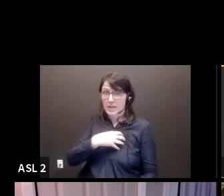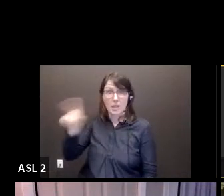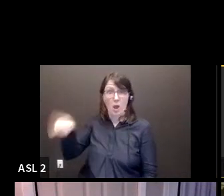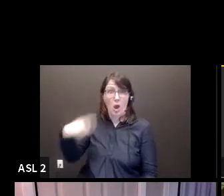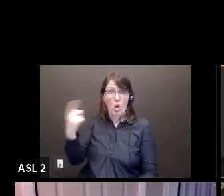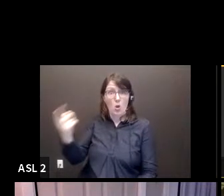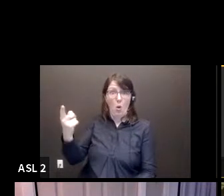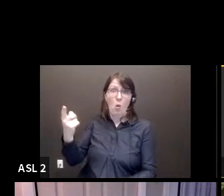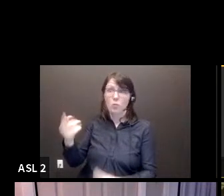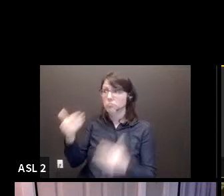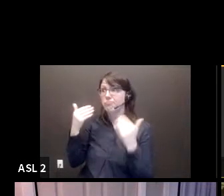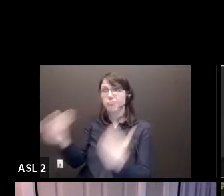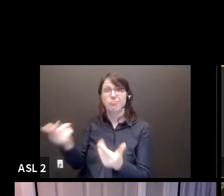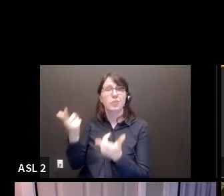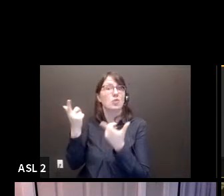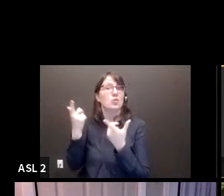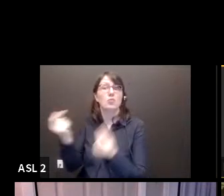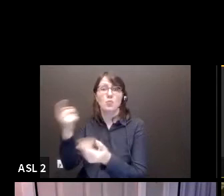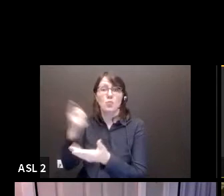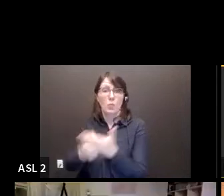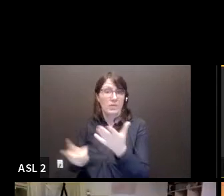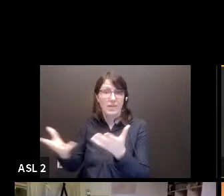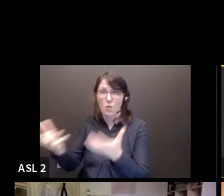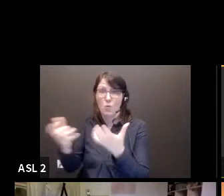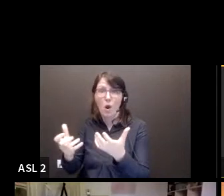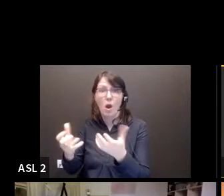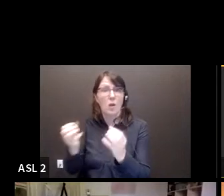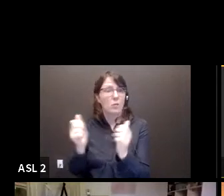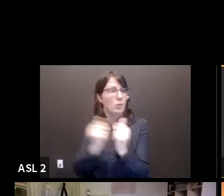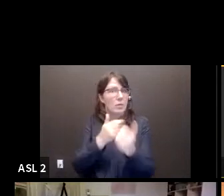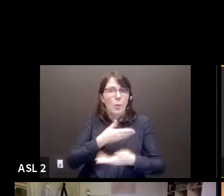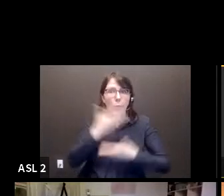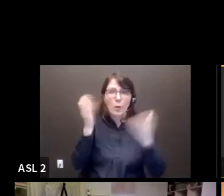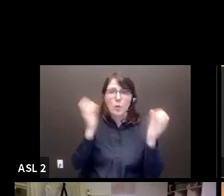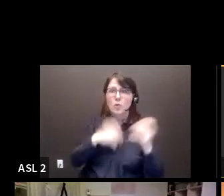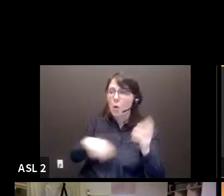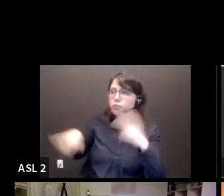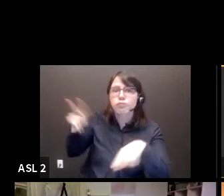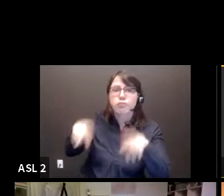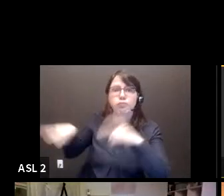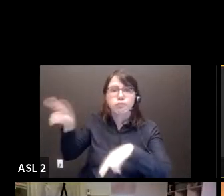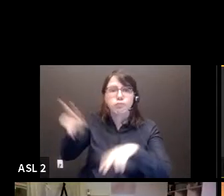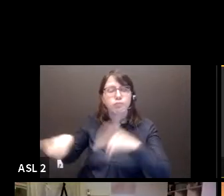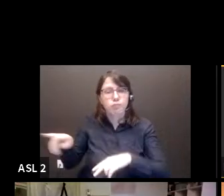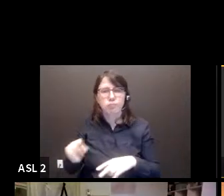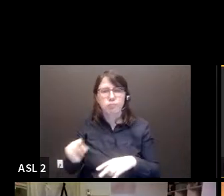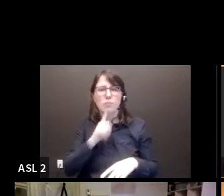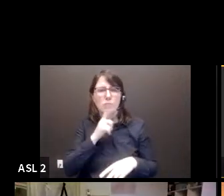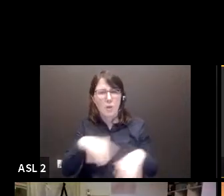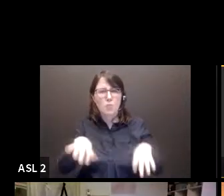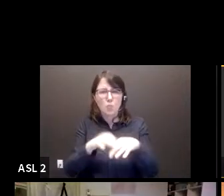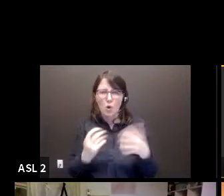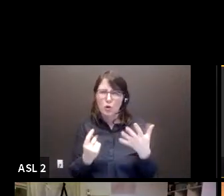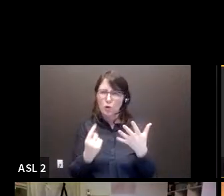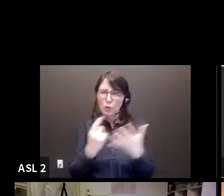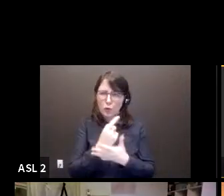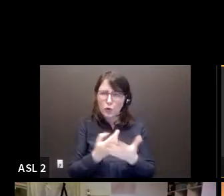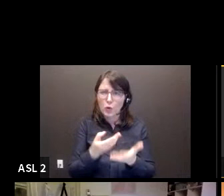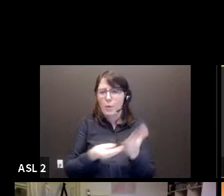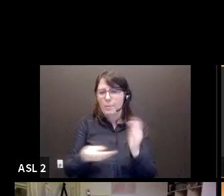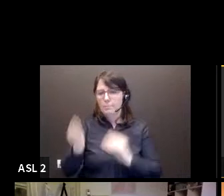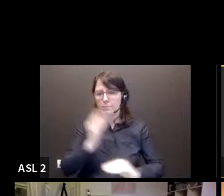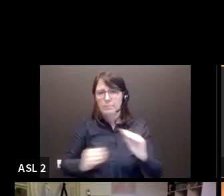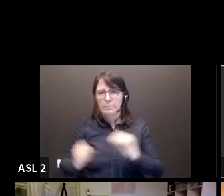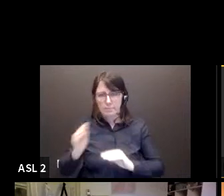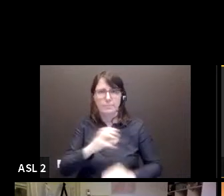funds scoffs questions what expertise this board has to review a police budget seemingly forgetting that this budget